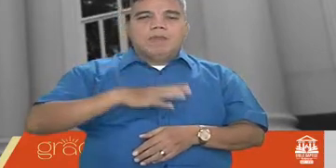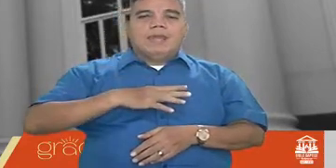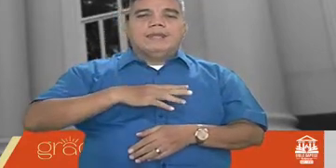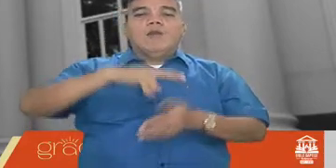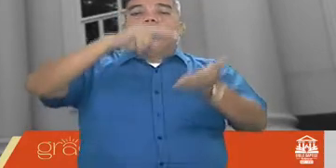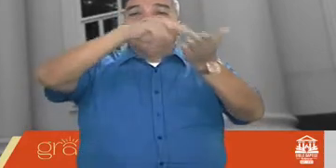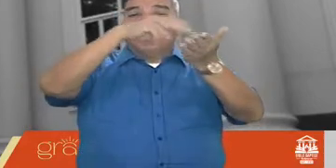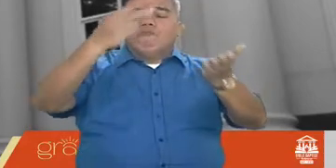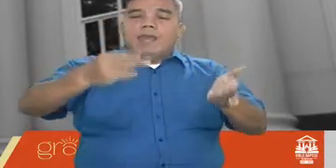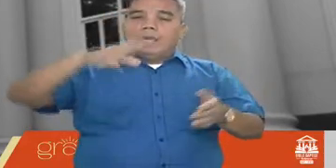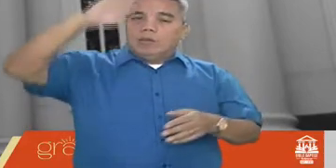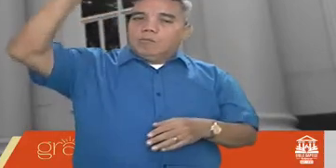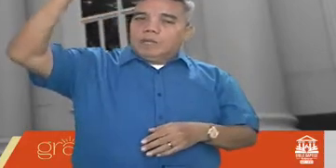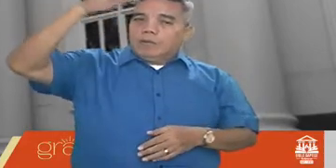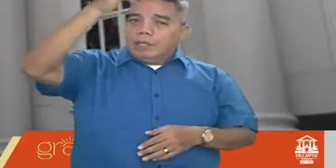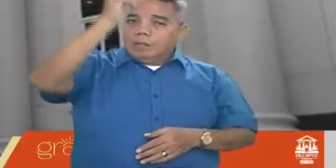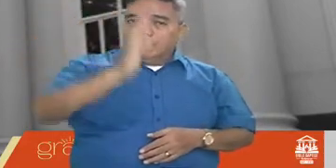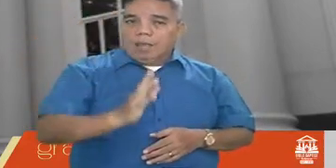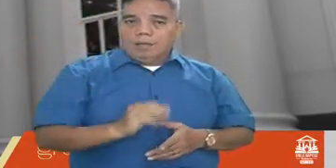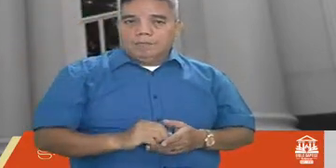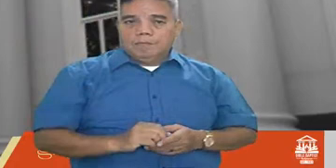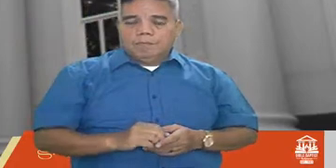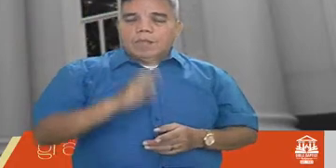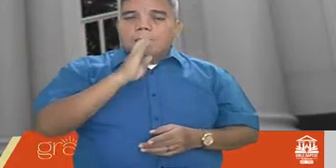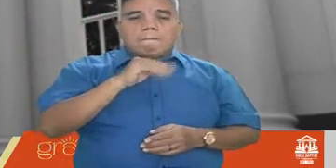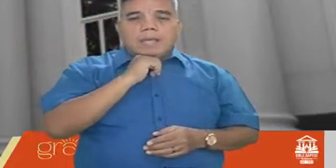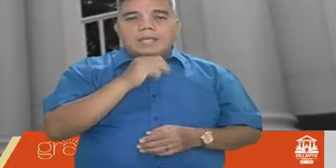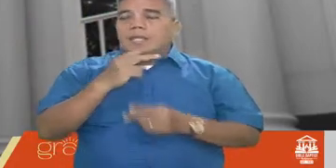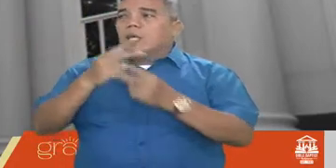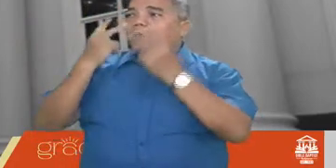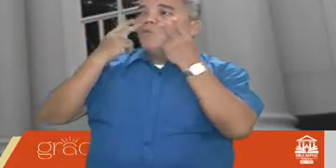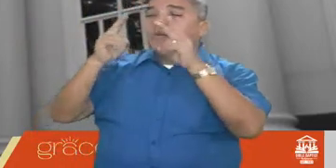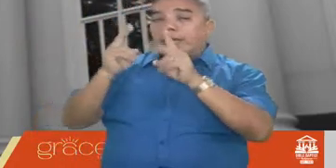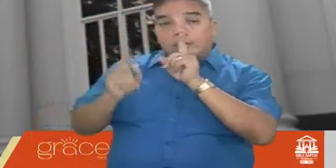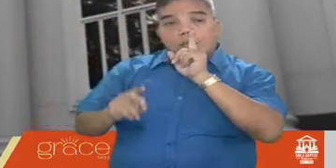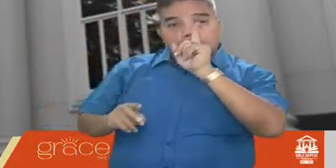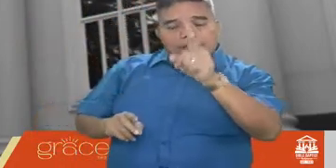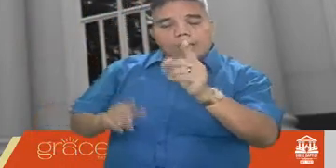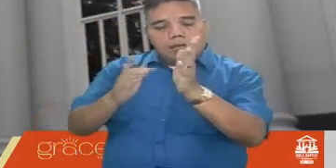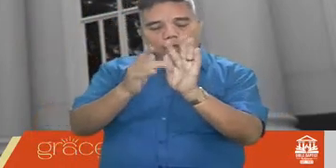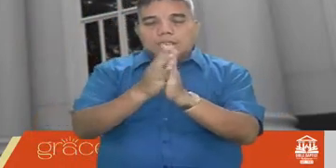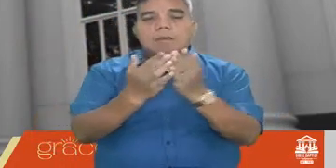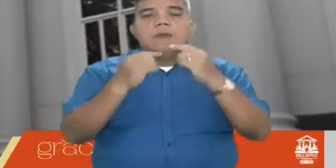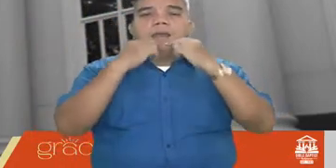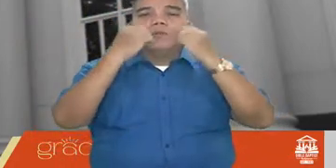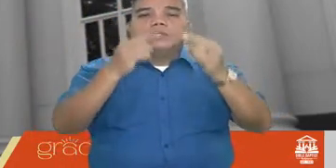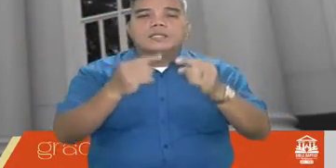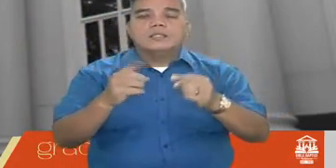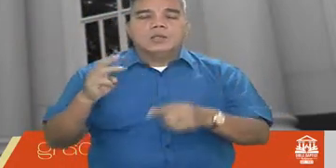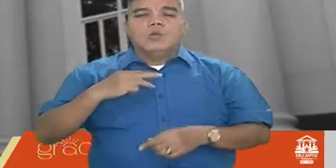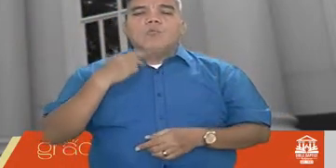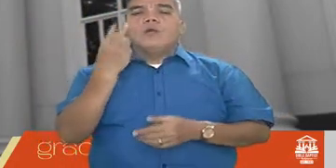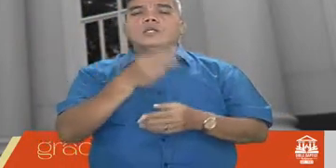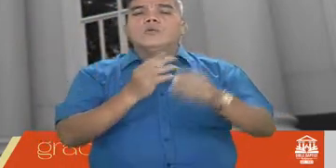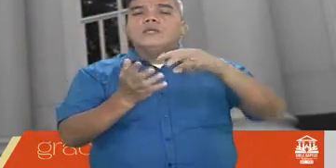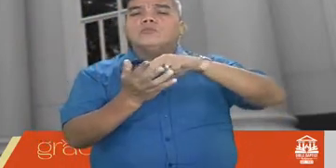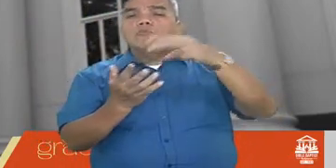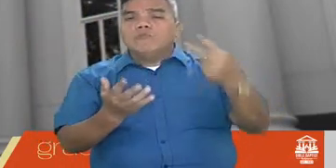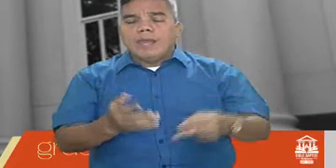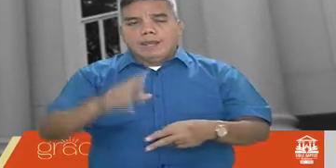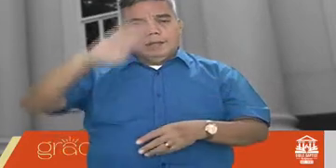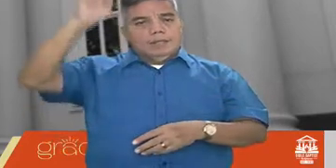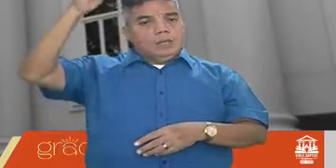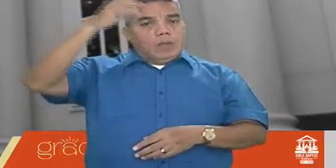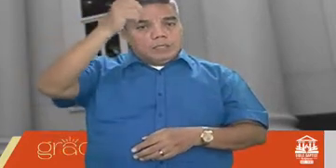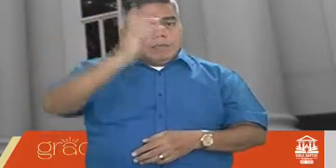of the grace of God. Because by not looking diligently, the Bible says we are going to fail the grace